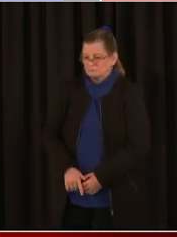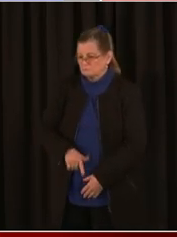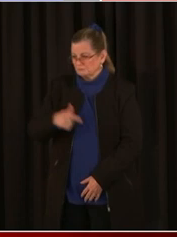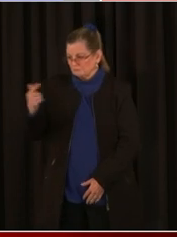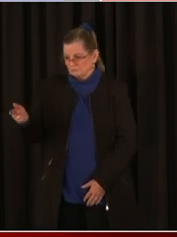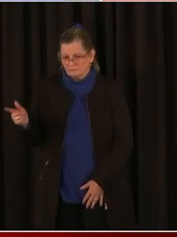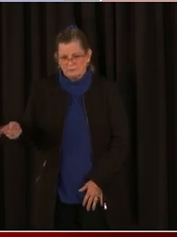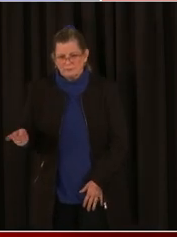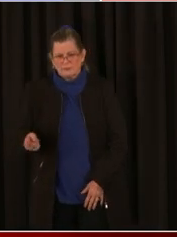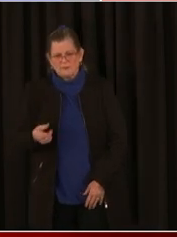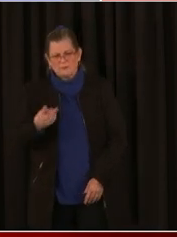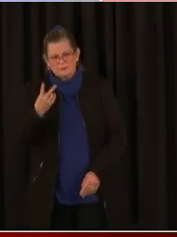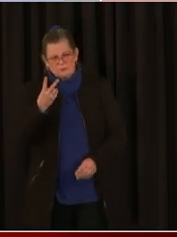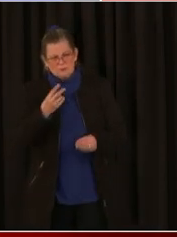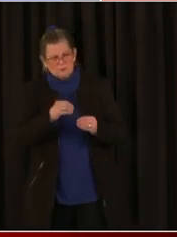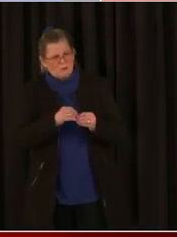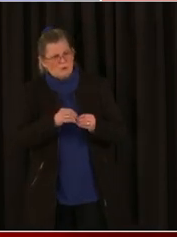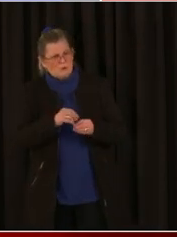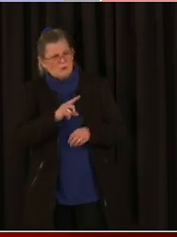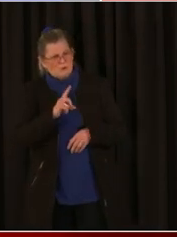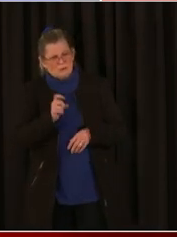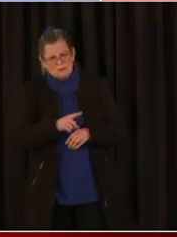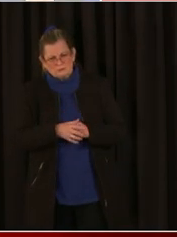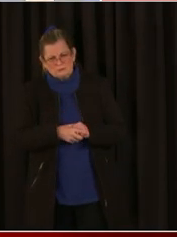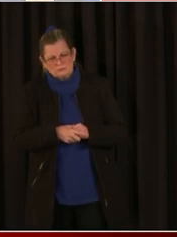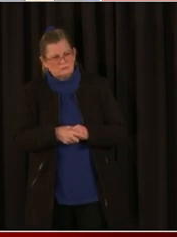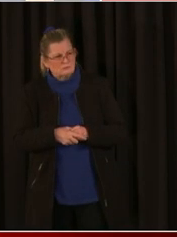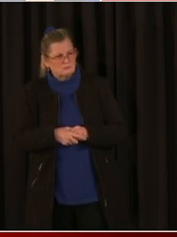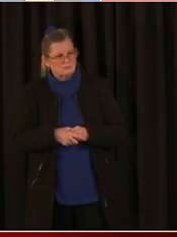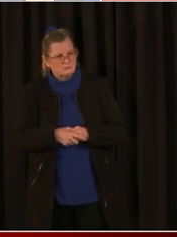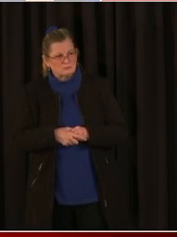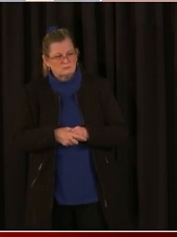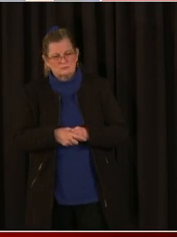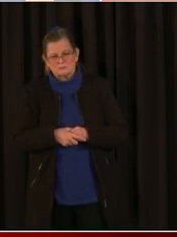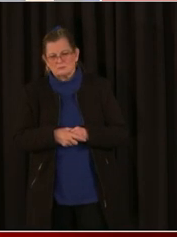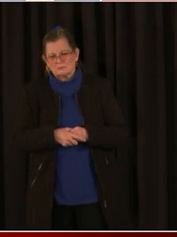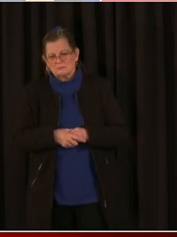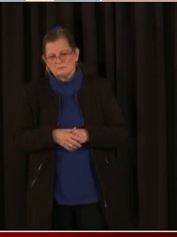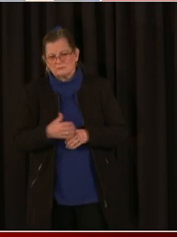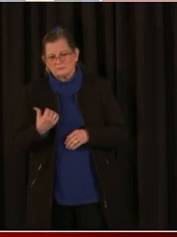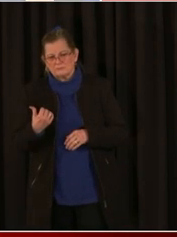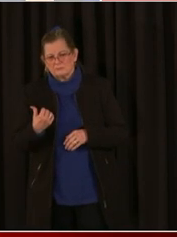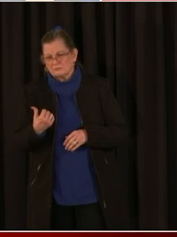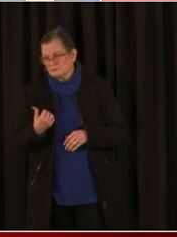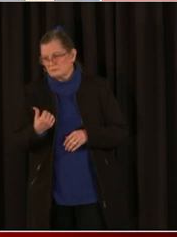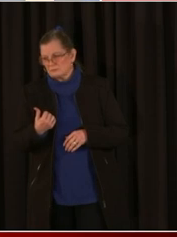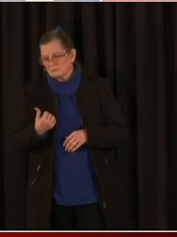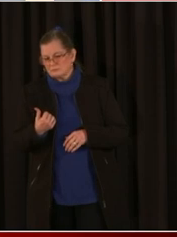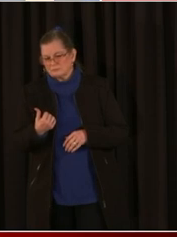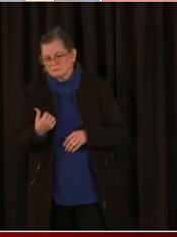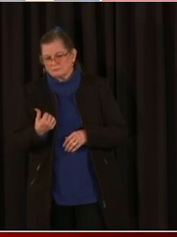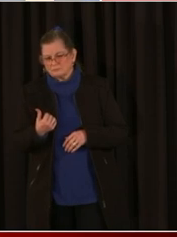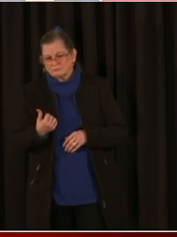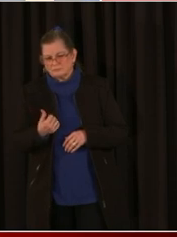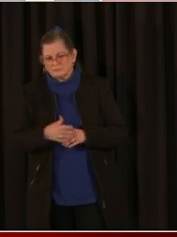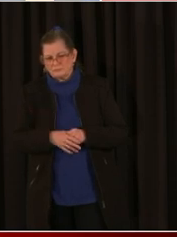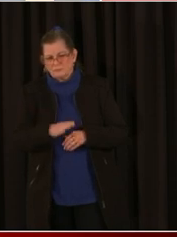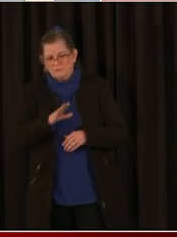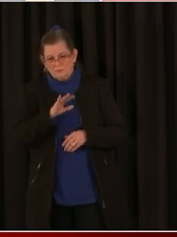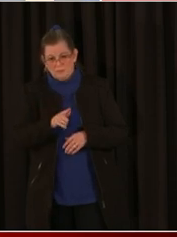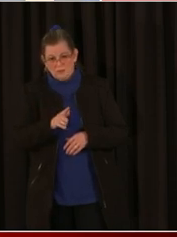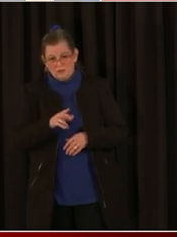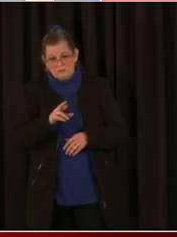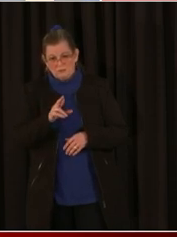Okay, we'll take a couple more in this round, Mr. Chairman. Bill Rice, and then I'll go back to Perry. There's also a